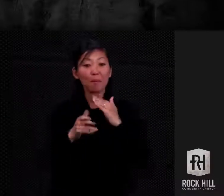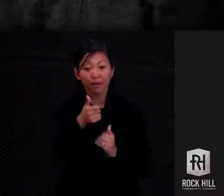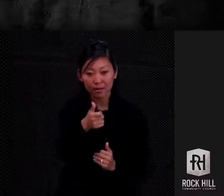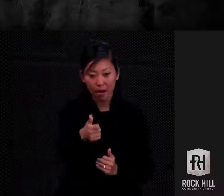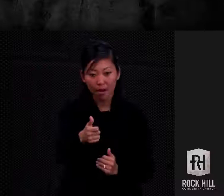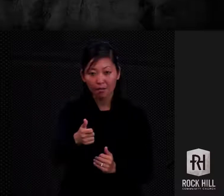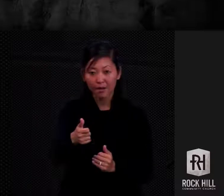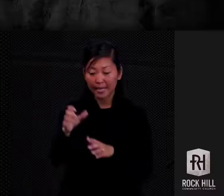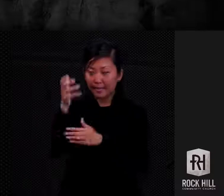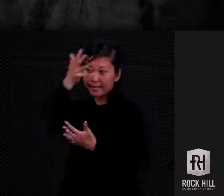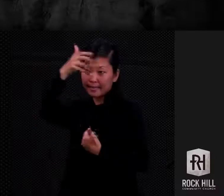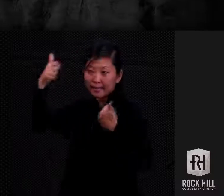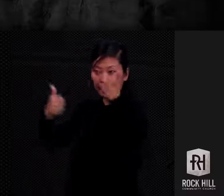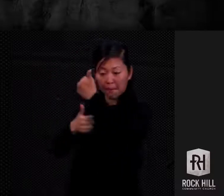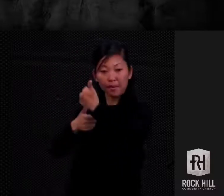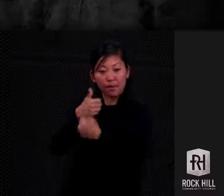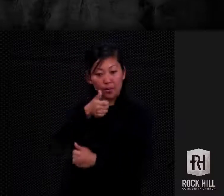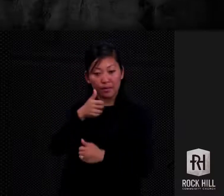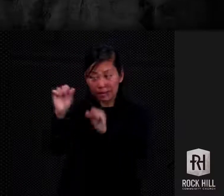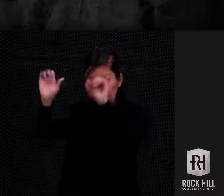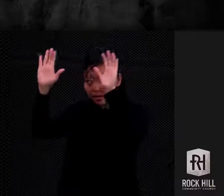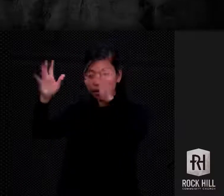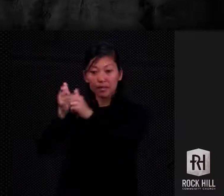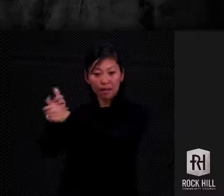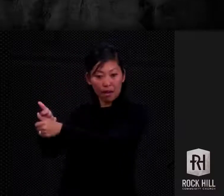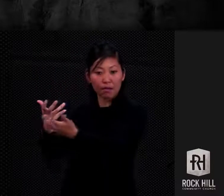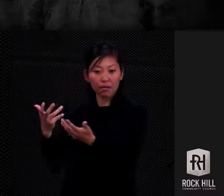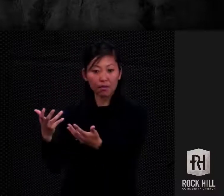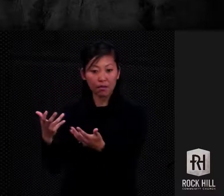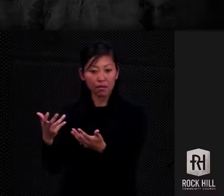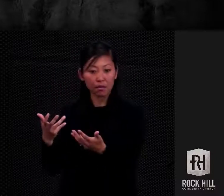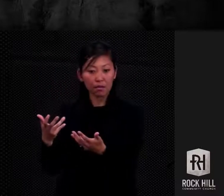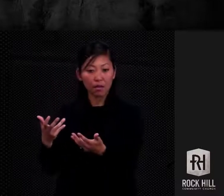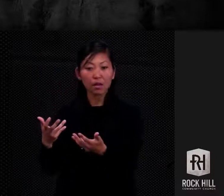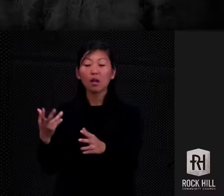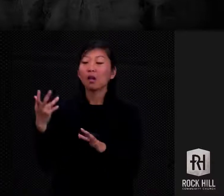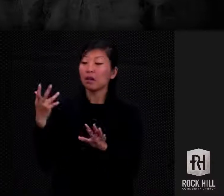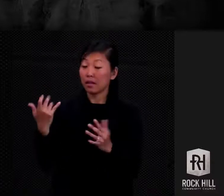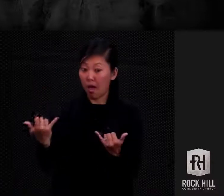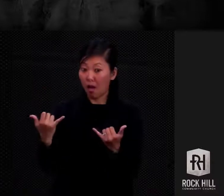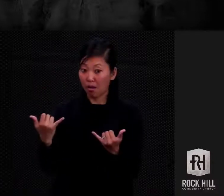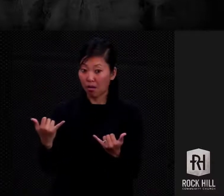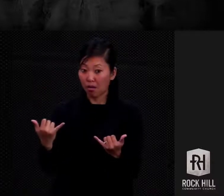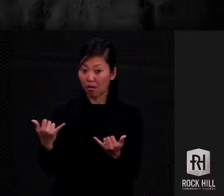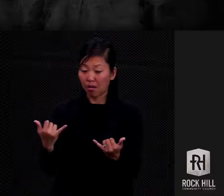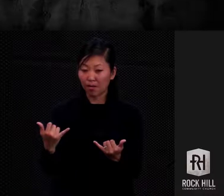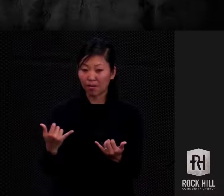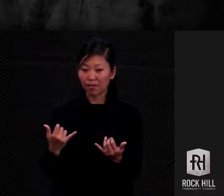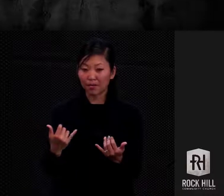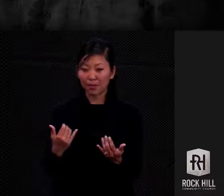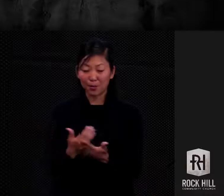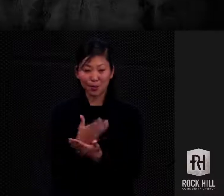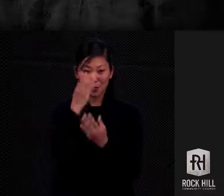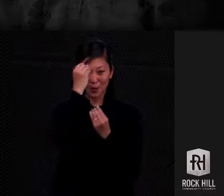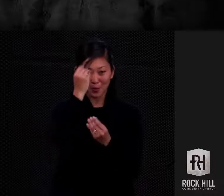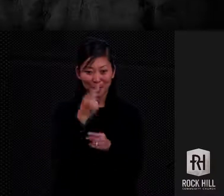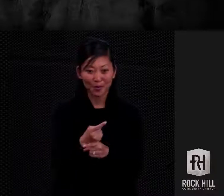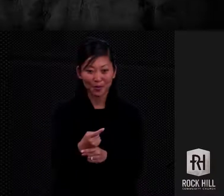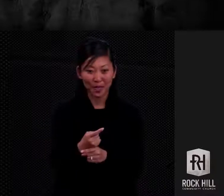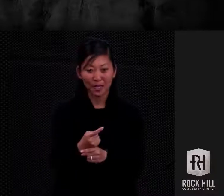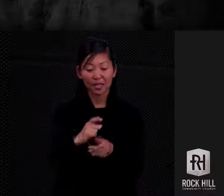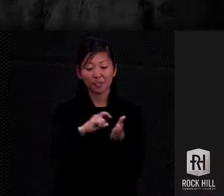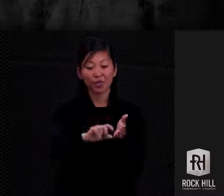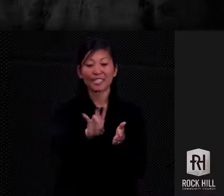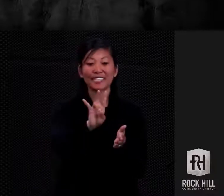Now, hold on to those thoughts for just a minute. Because all of a sudden, we got a new player in the game, don't we? He says in verse 7, resist